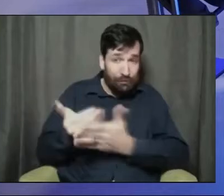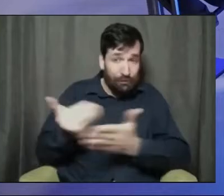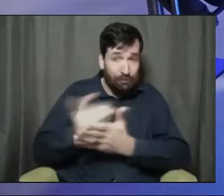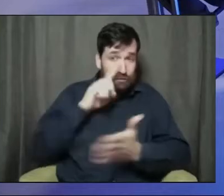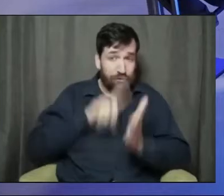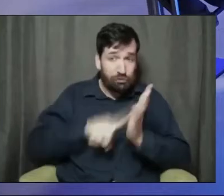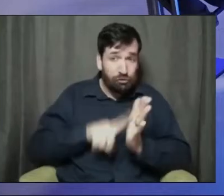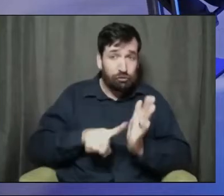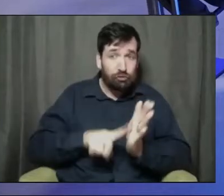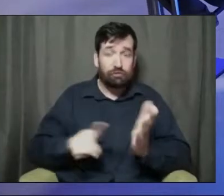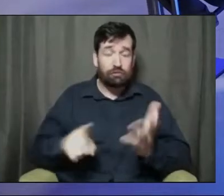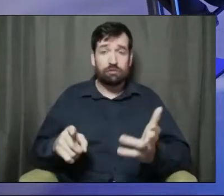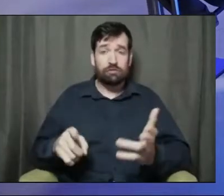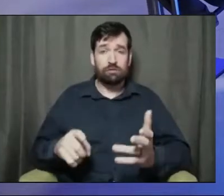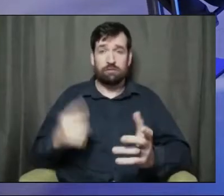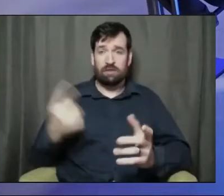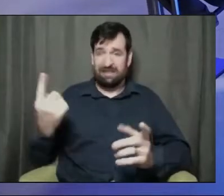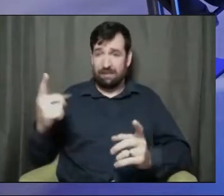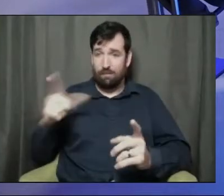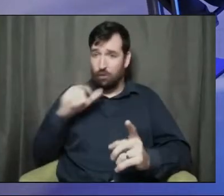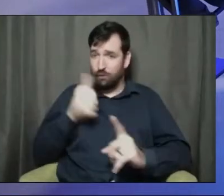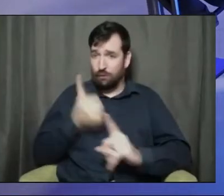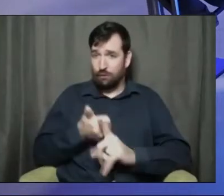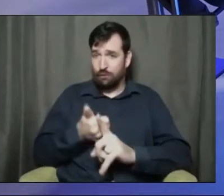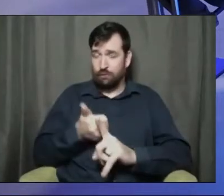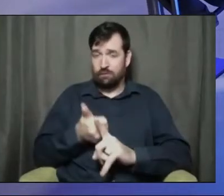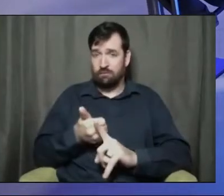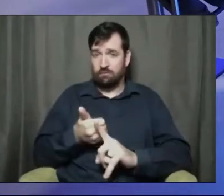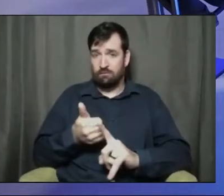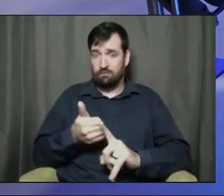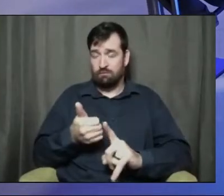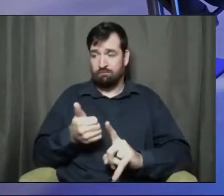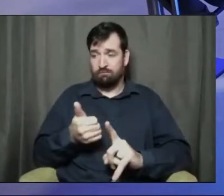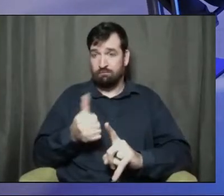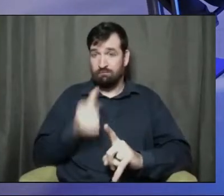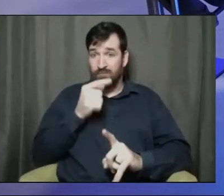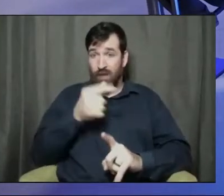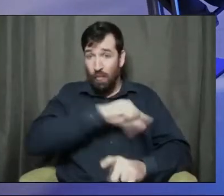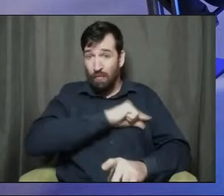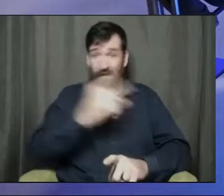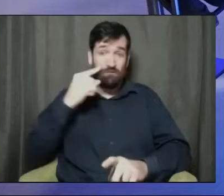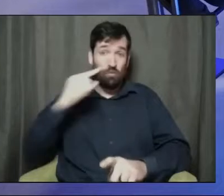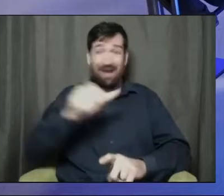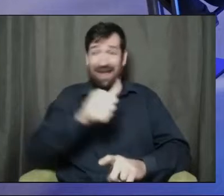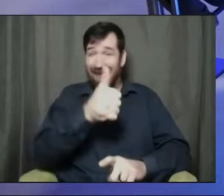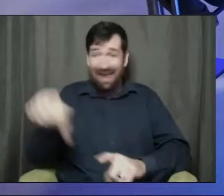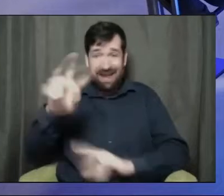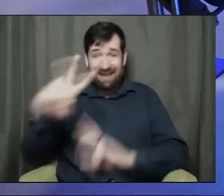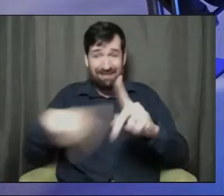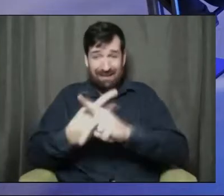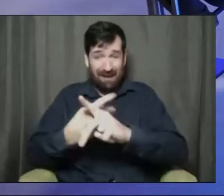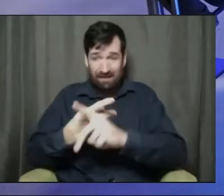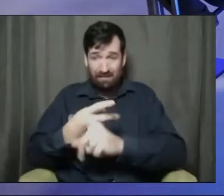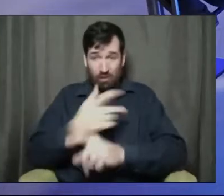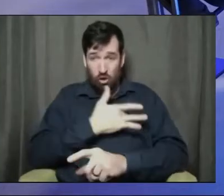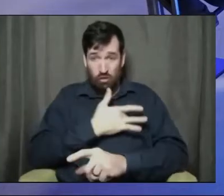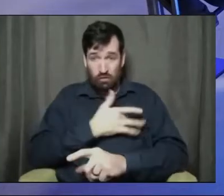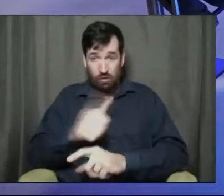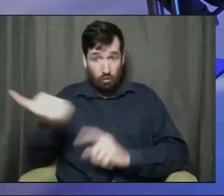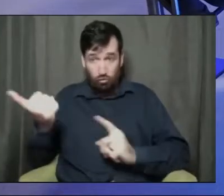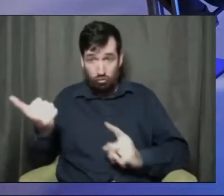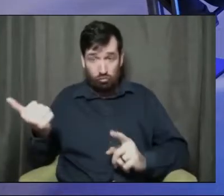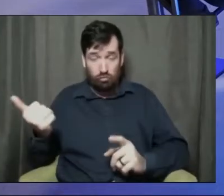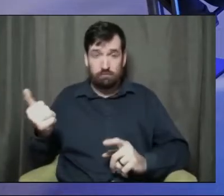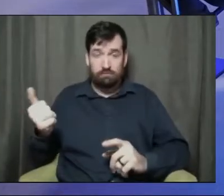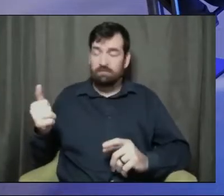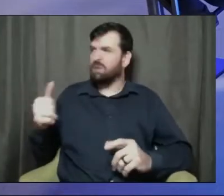Is this someone who is not does not qualify for any other type of heart? Yeah, that's a tough